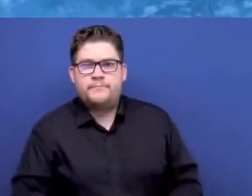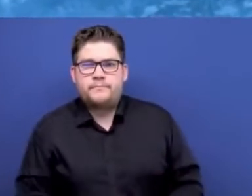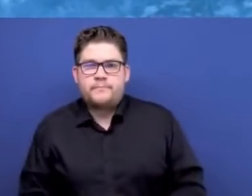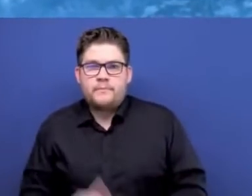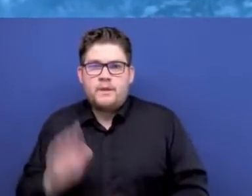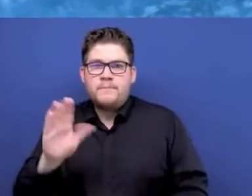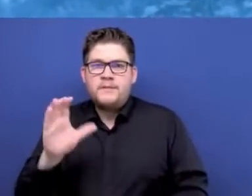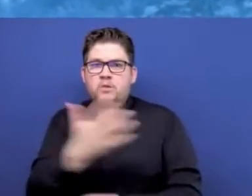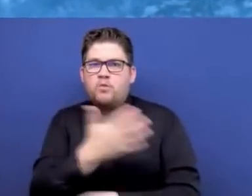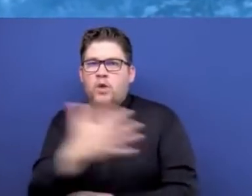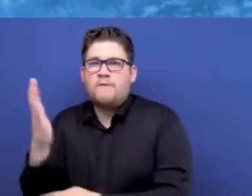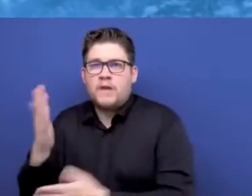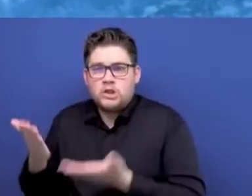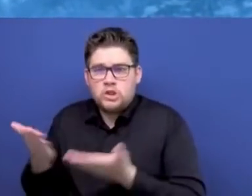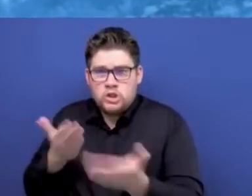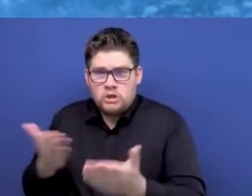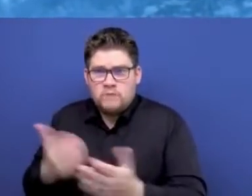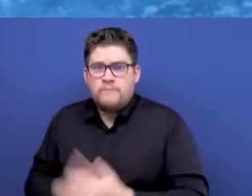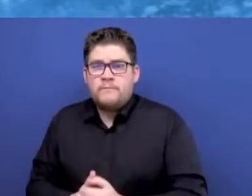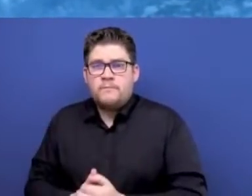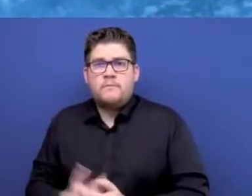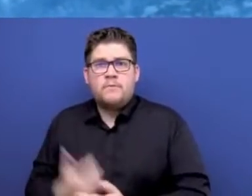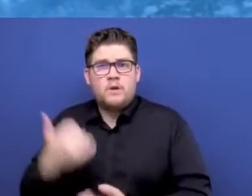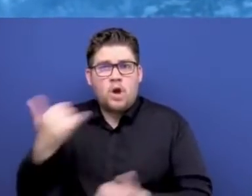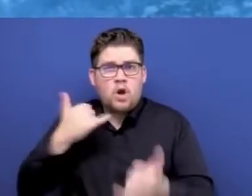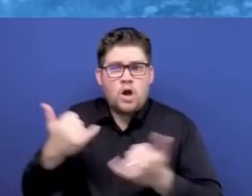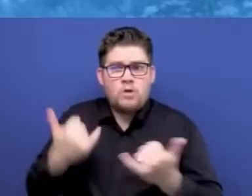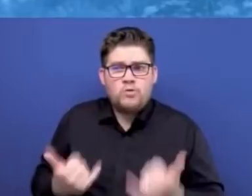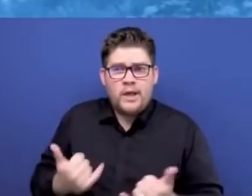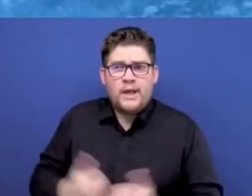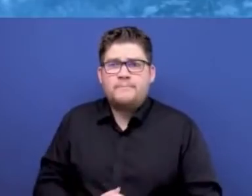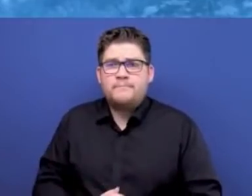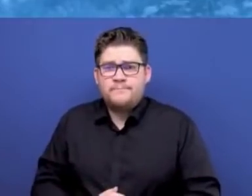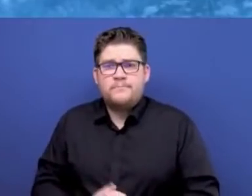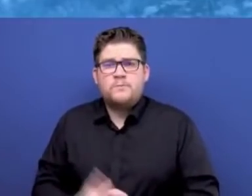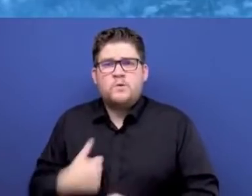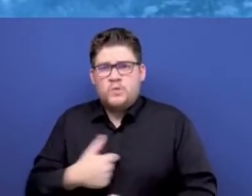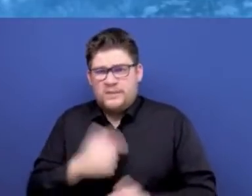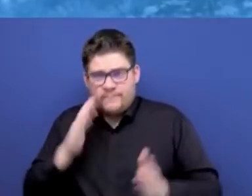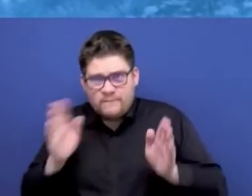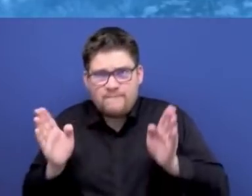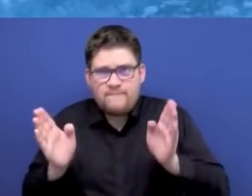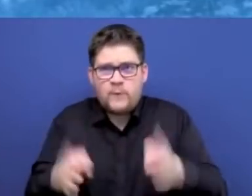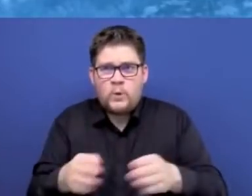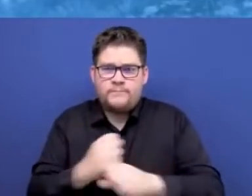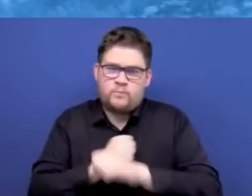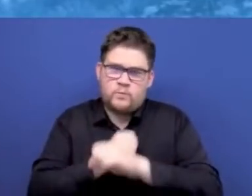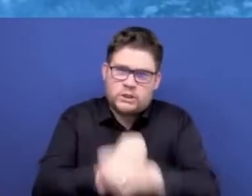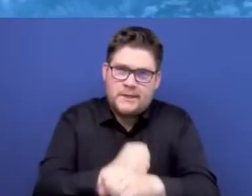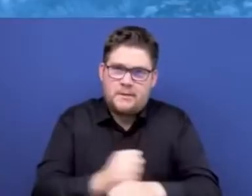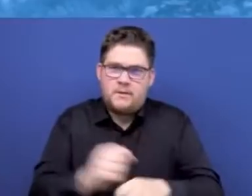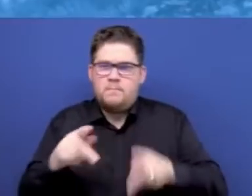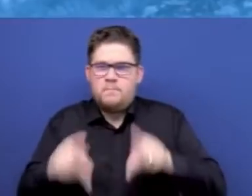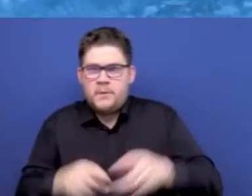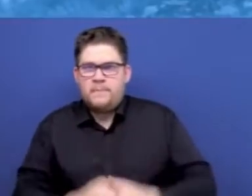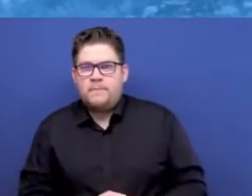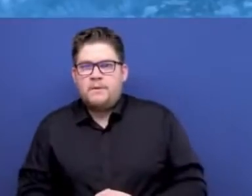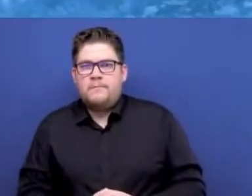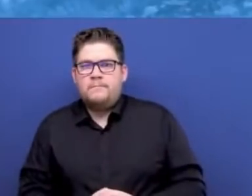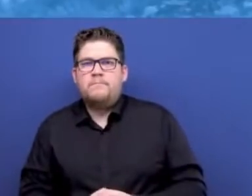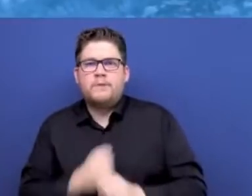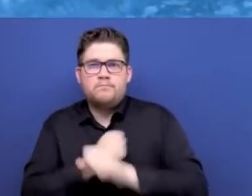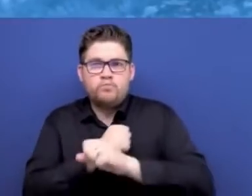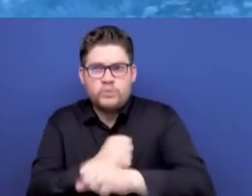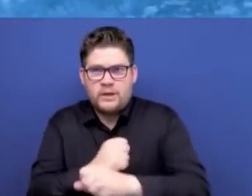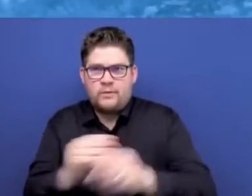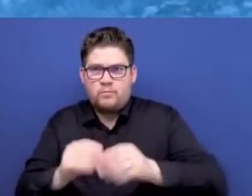I mean, our focus is on the protection of life and property. That goes with our staff and our partners that are on the fire line, and it certainly